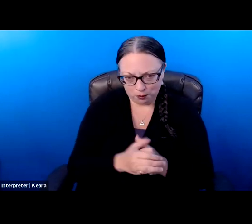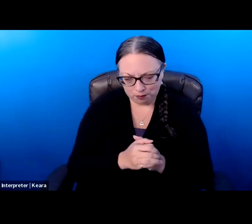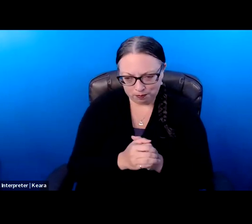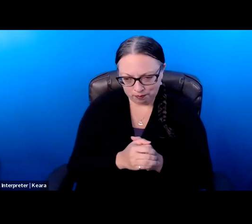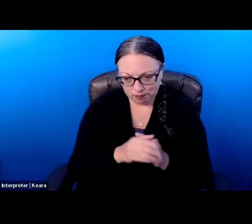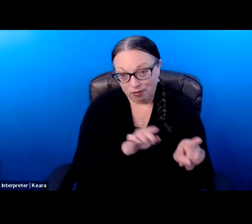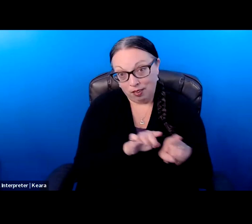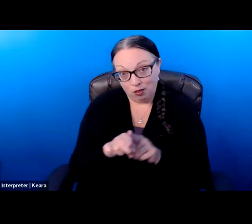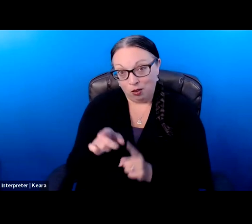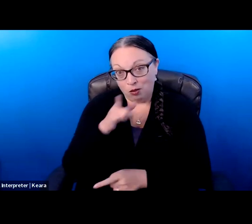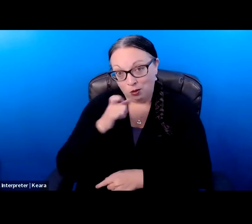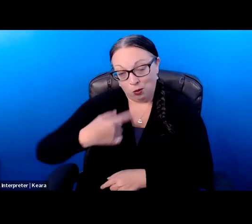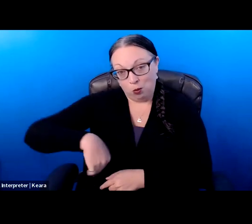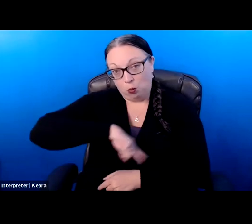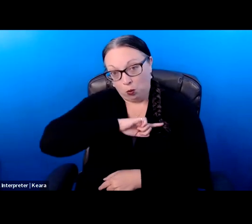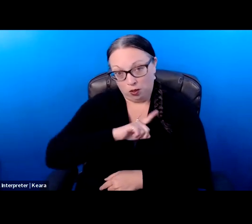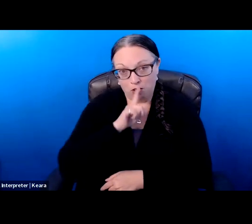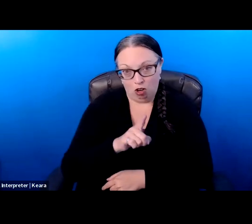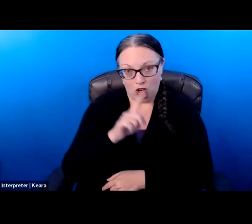into who we are as Black women